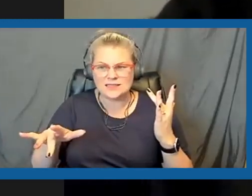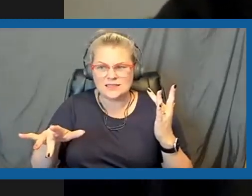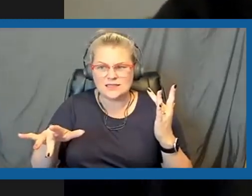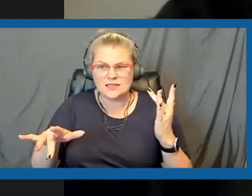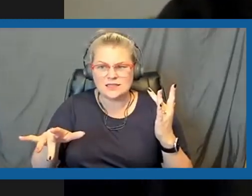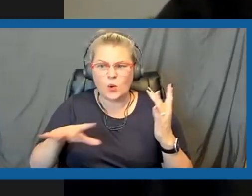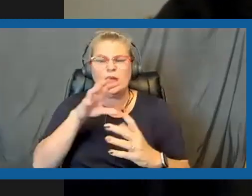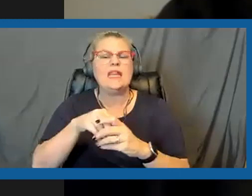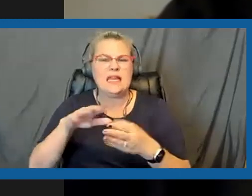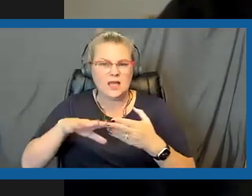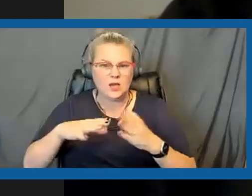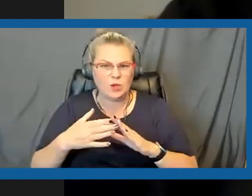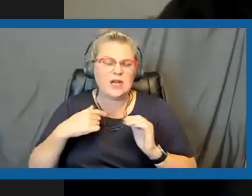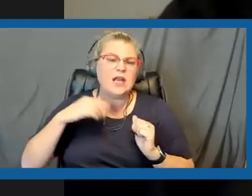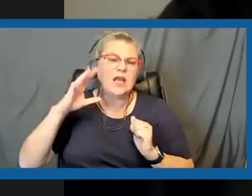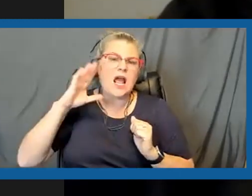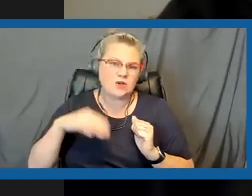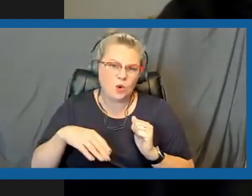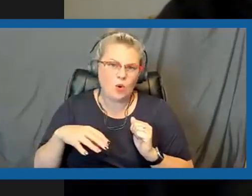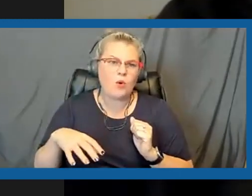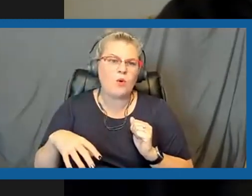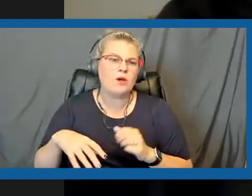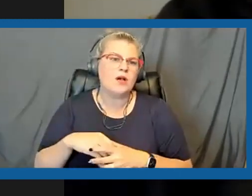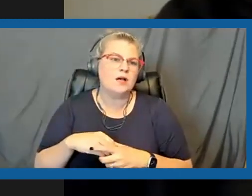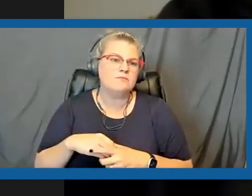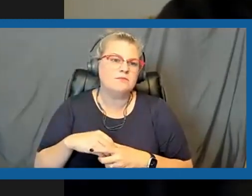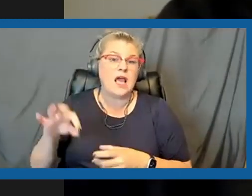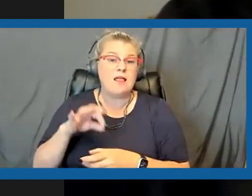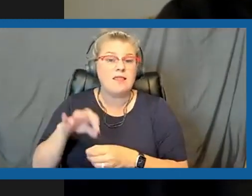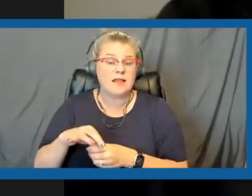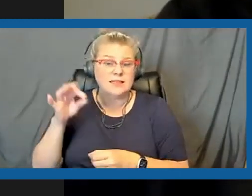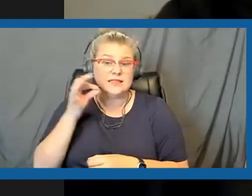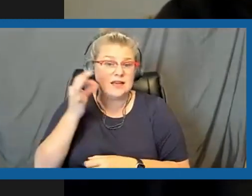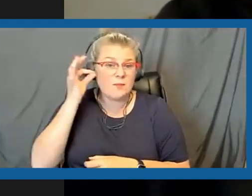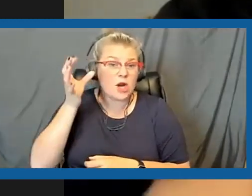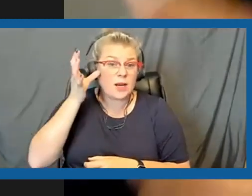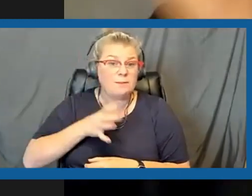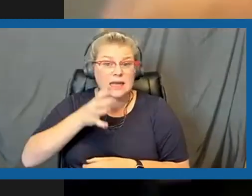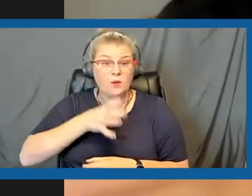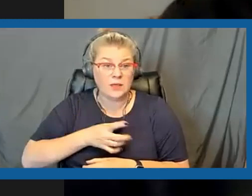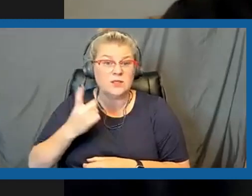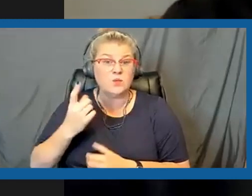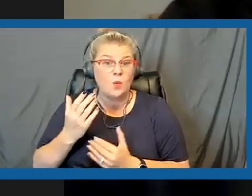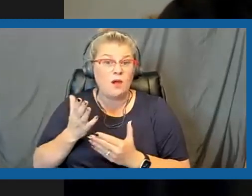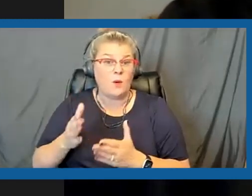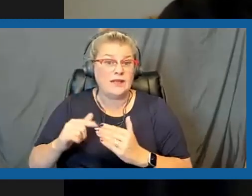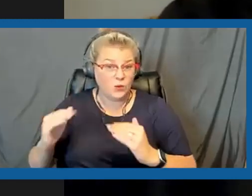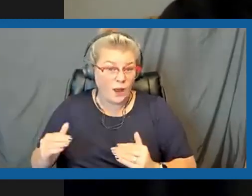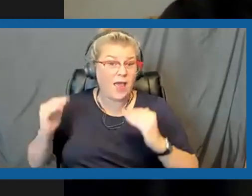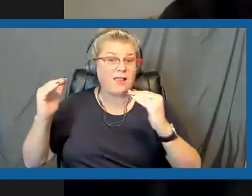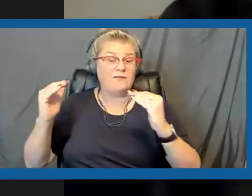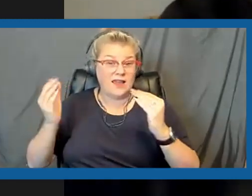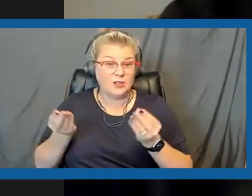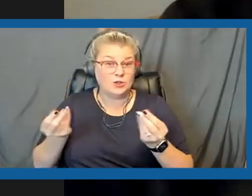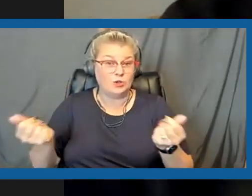in the community. I know by electing Native American men and women is one way to elevate and amplify